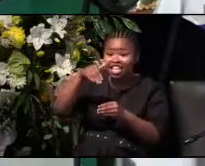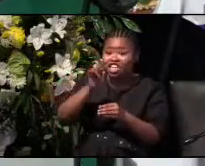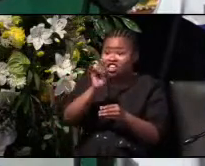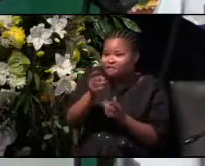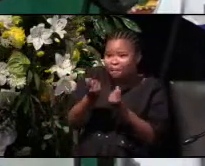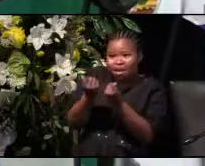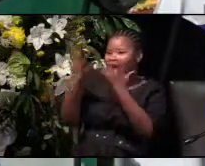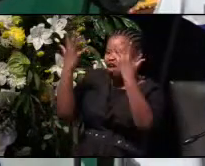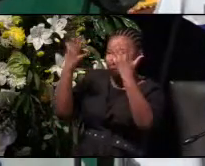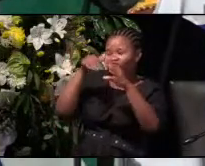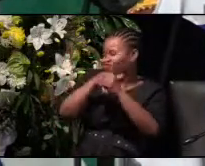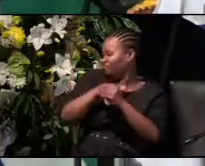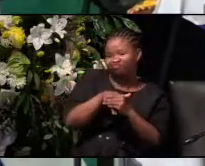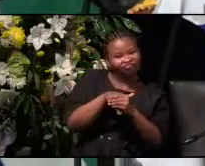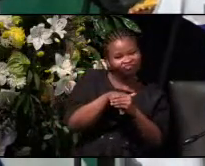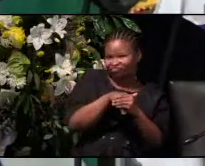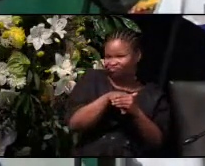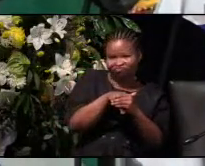money